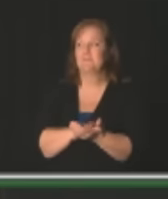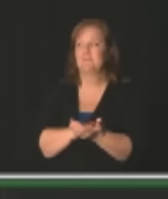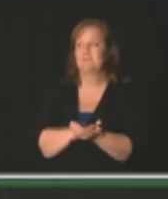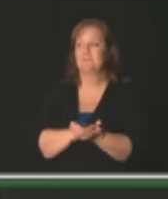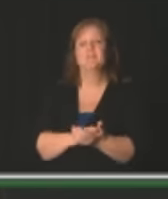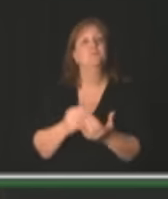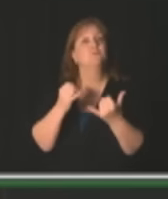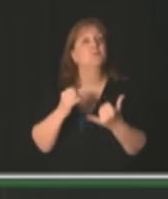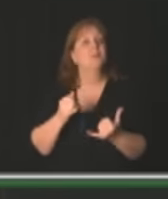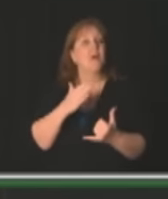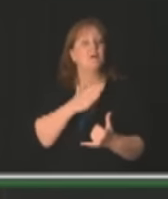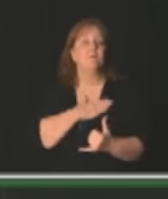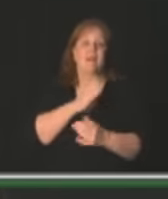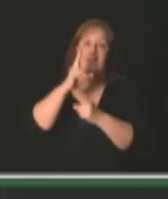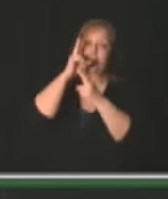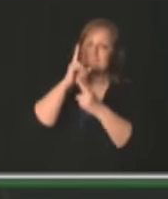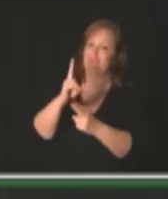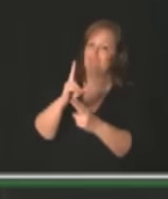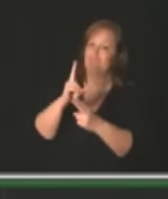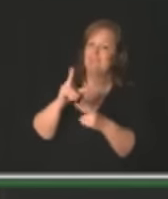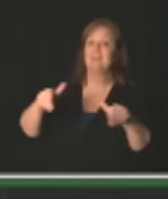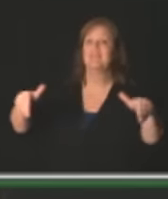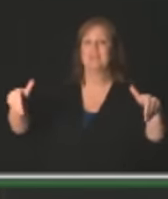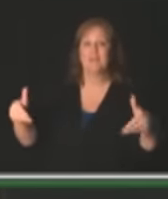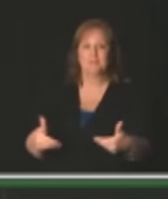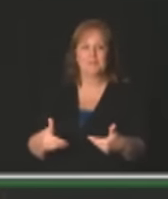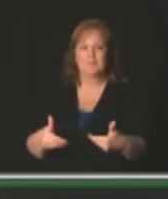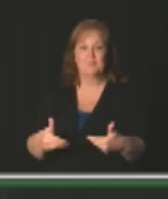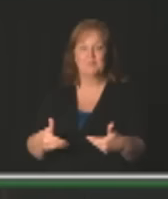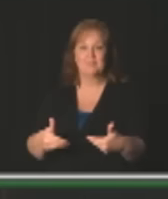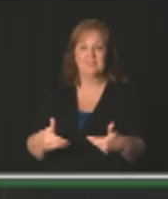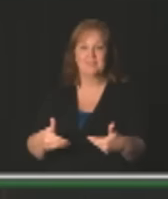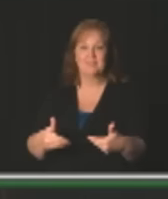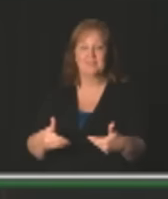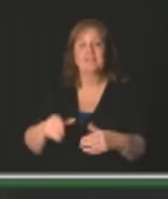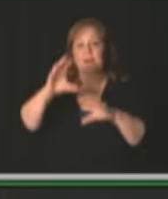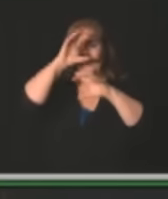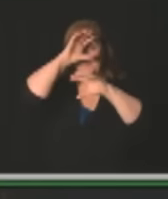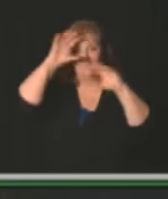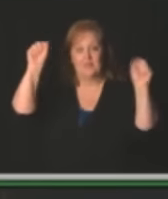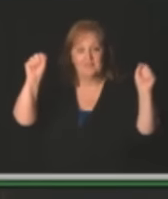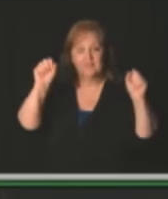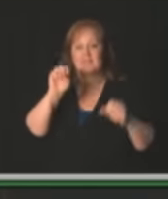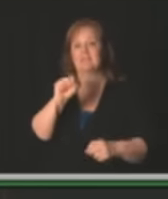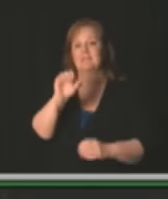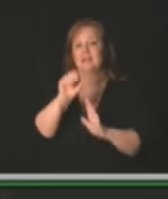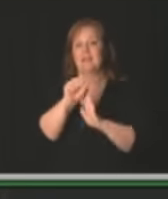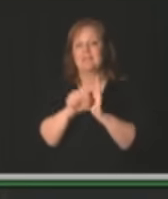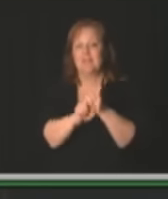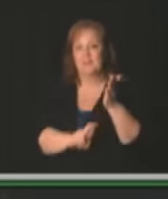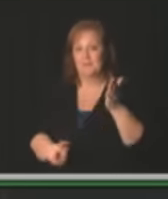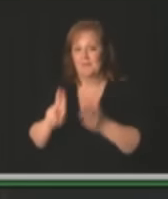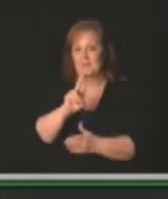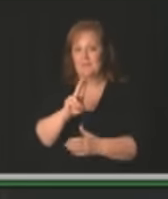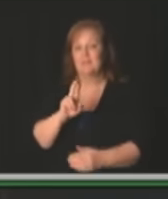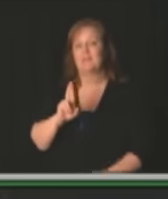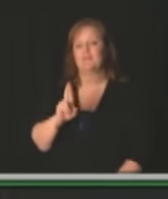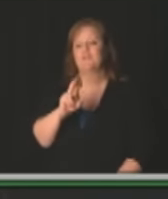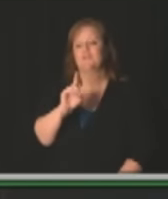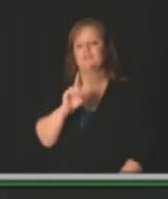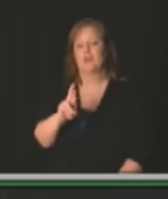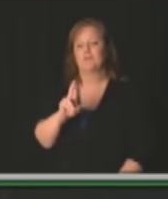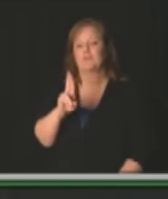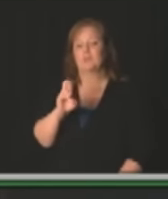It is now my privilege to introduce to you the president of the Sacramento State University,